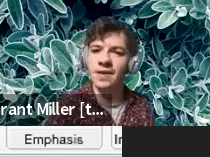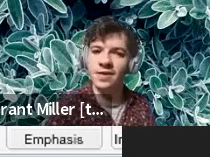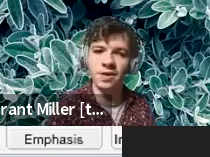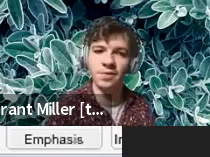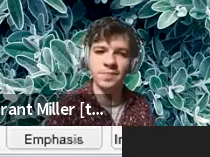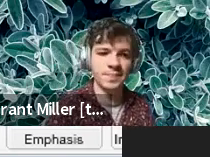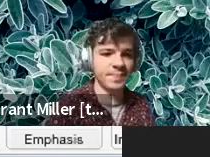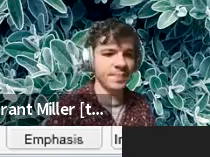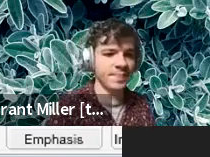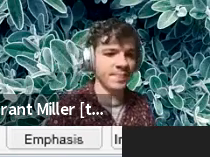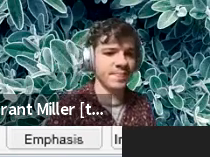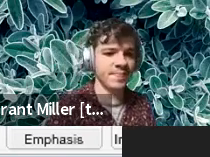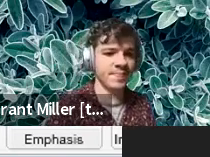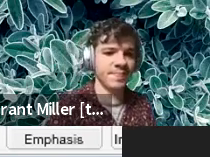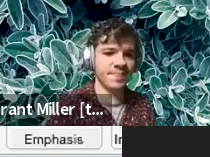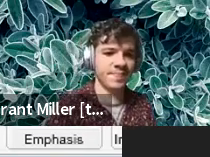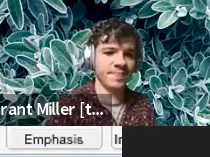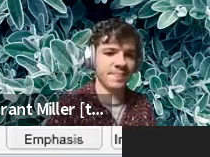that's ready to go.